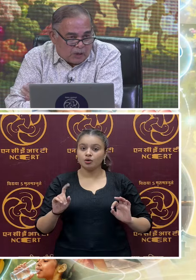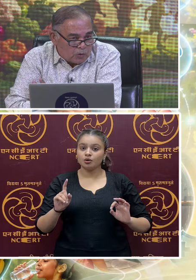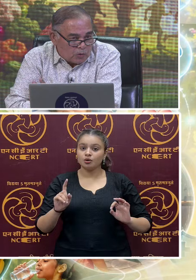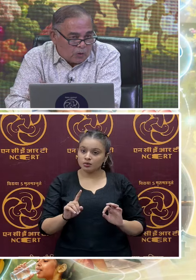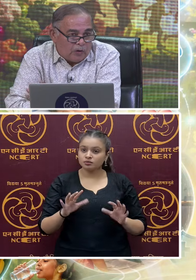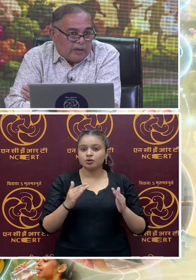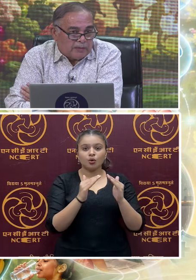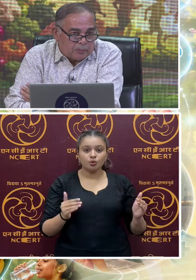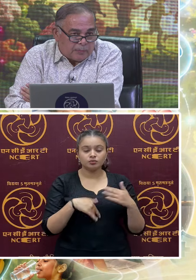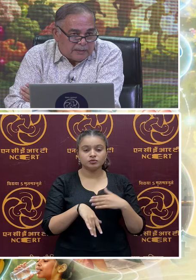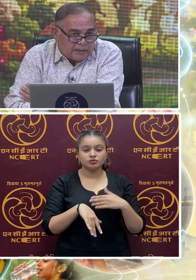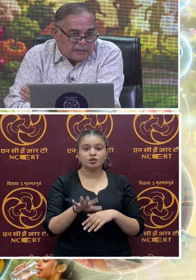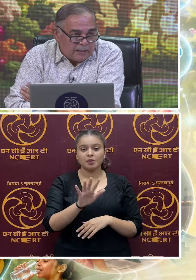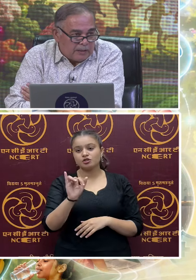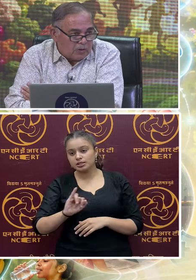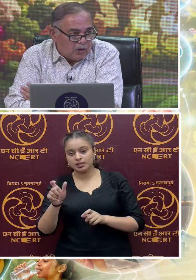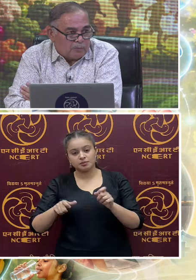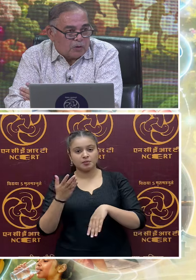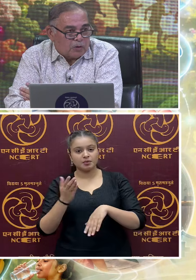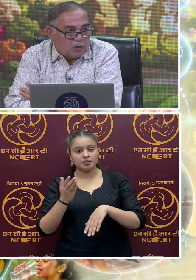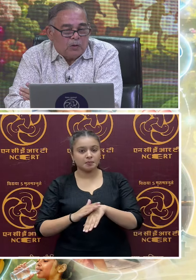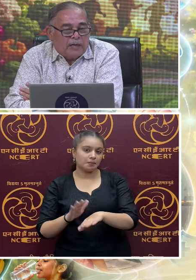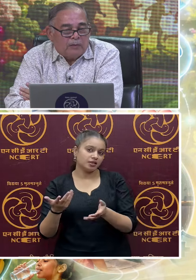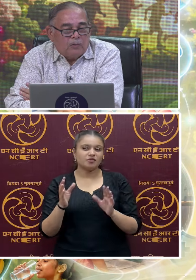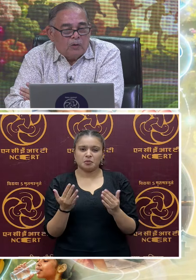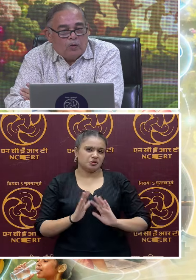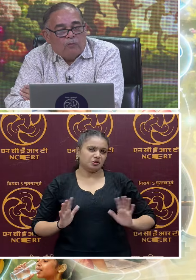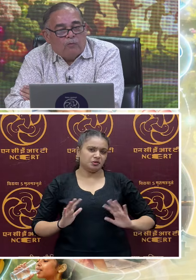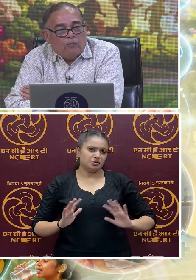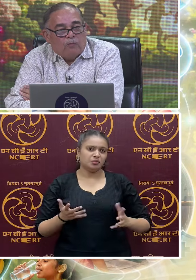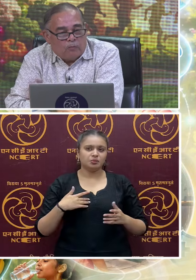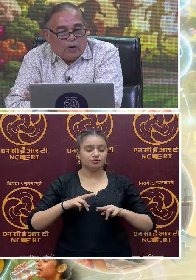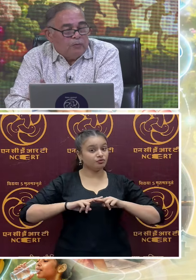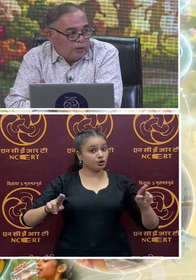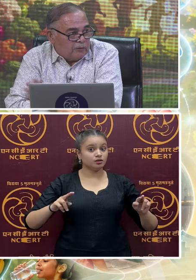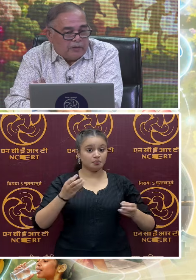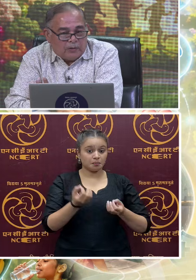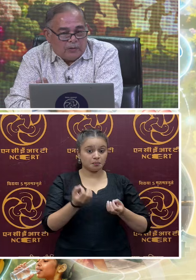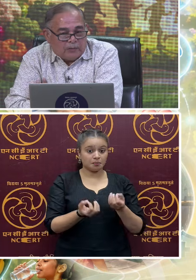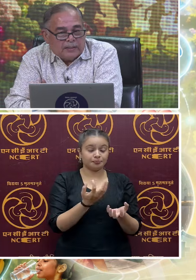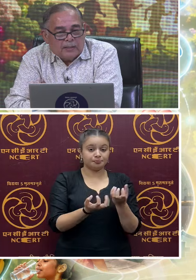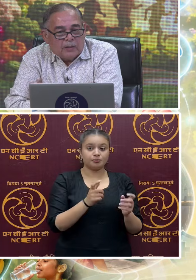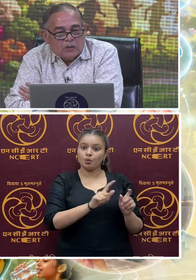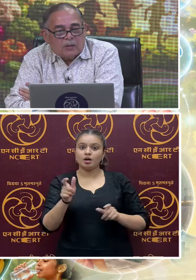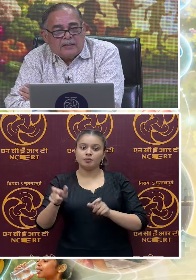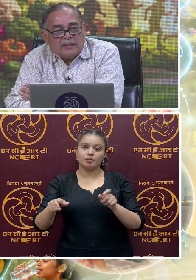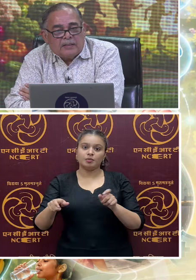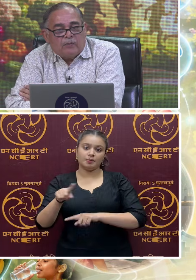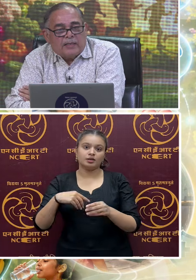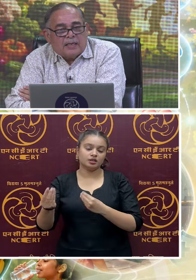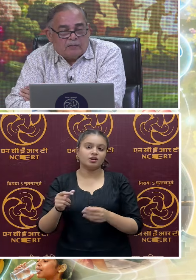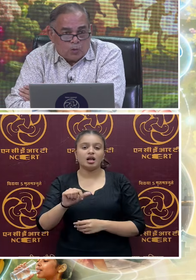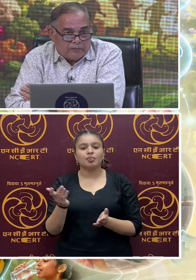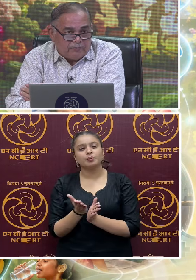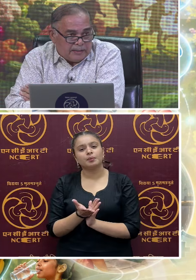there is a household of 5 or 6 person, it is not possible to have full boiled water for everyone. So the other